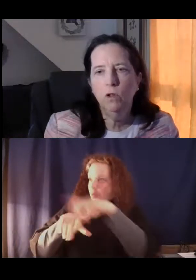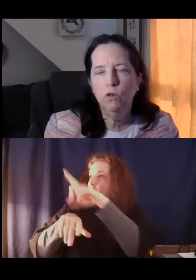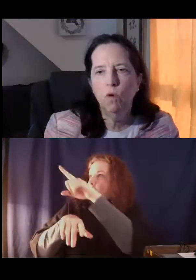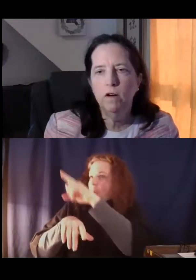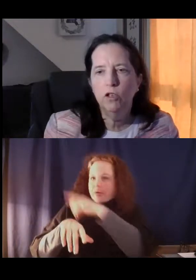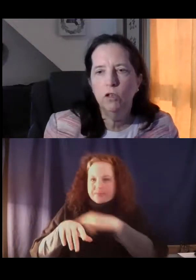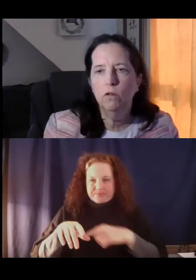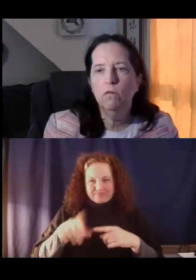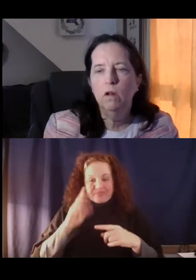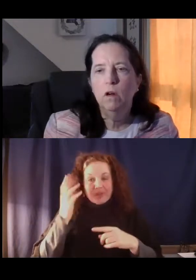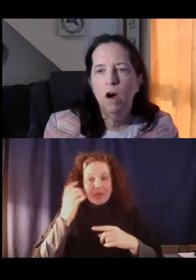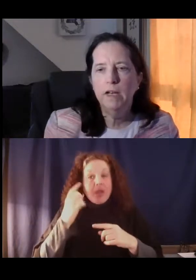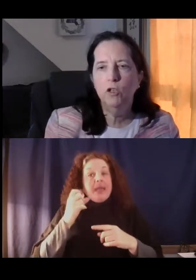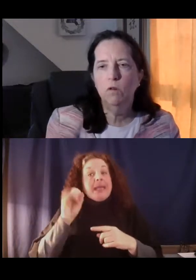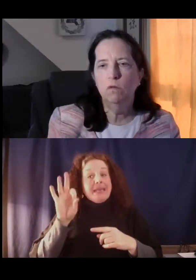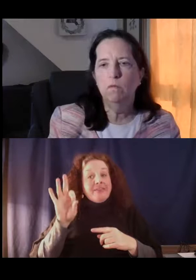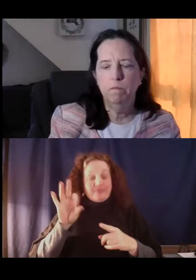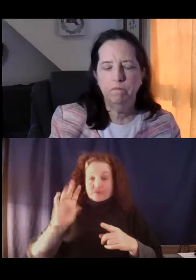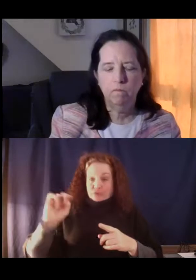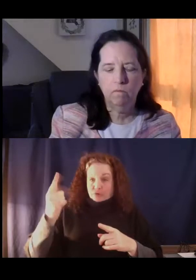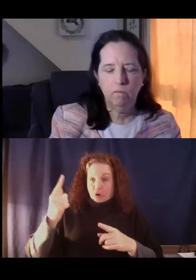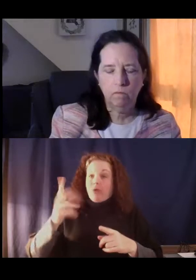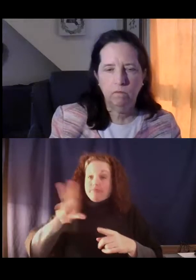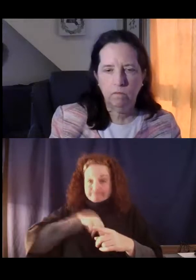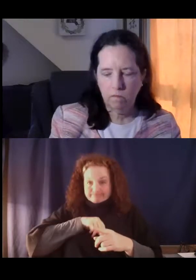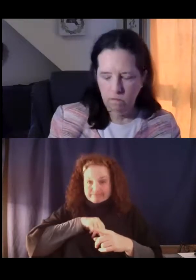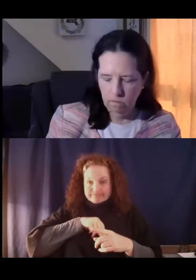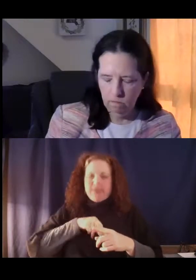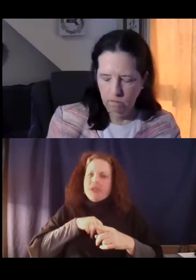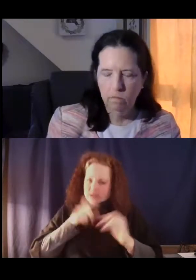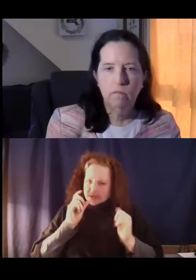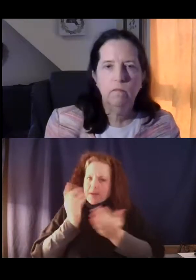dog will lose one or two on its route.